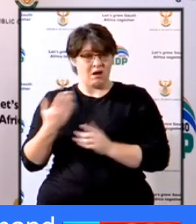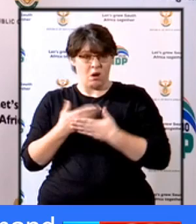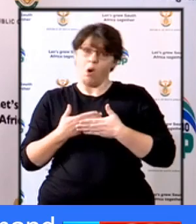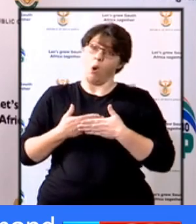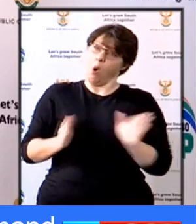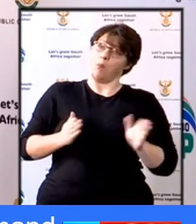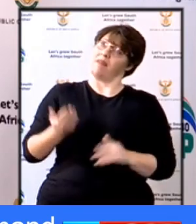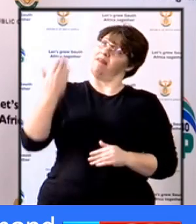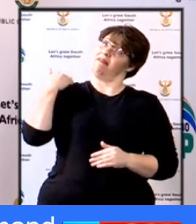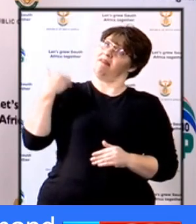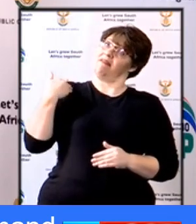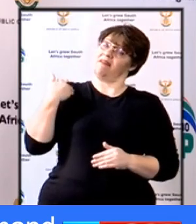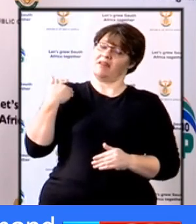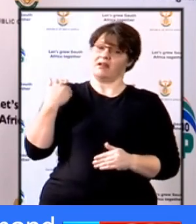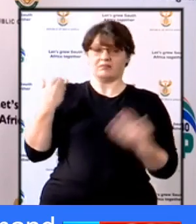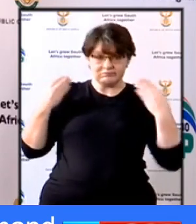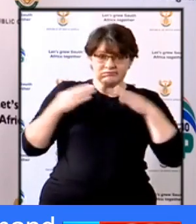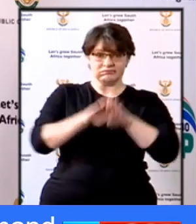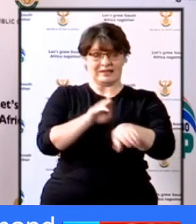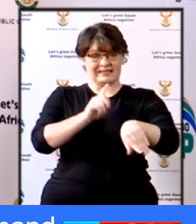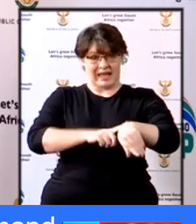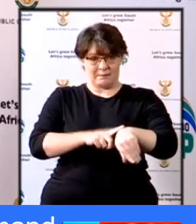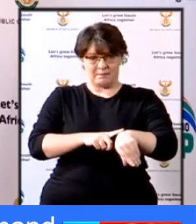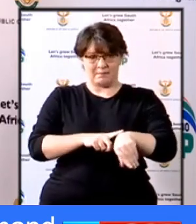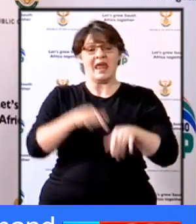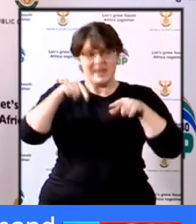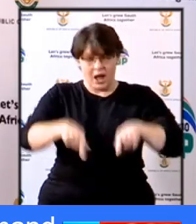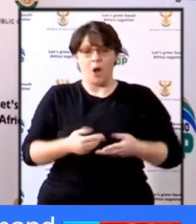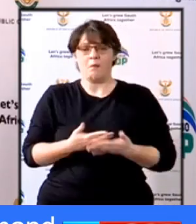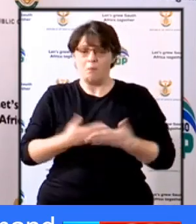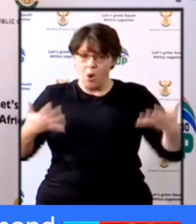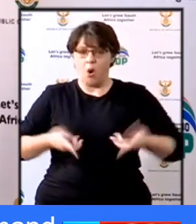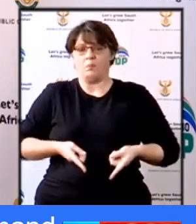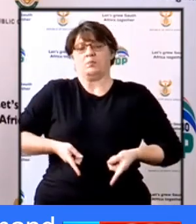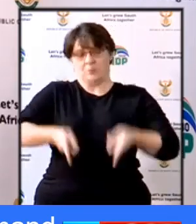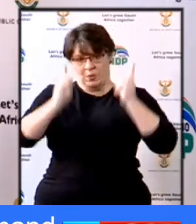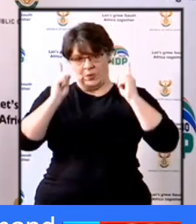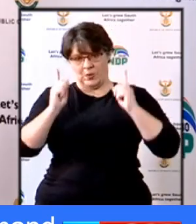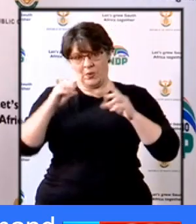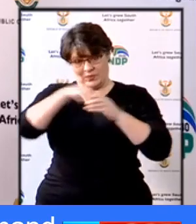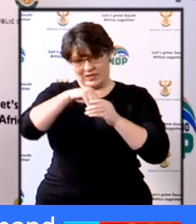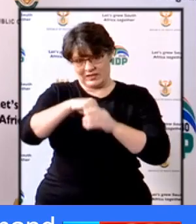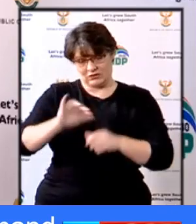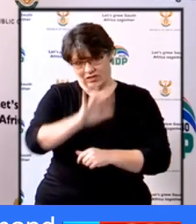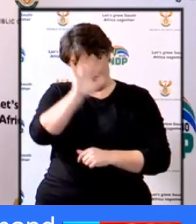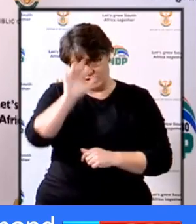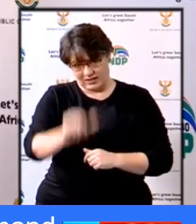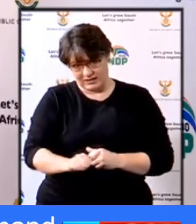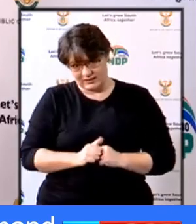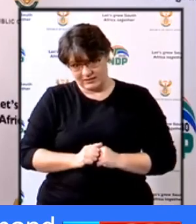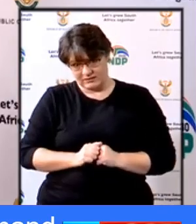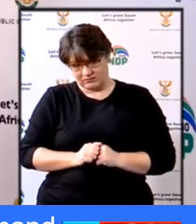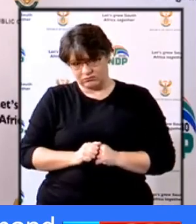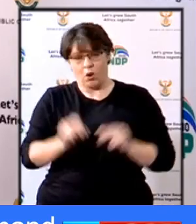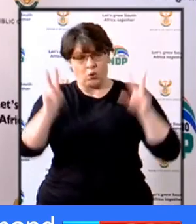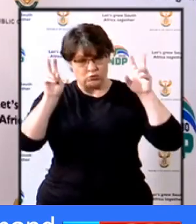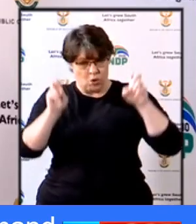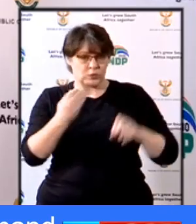the alert of the start of the outbreak in our country, to quote the